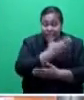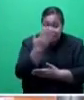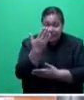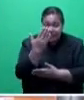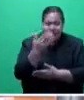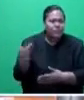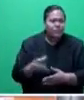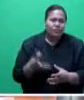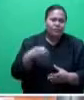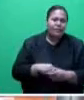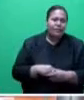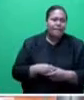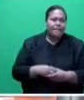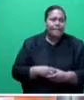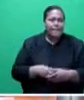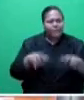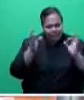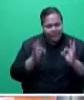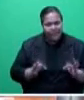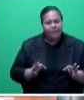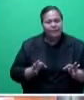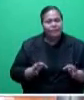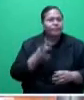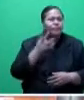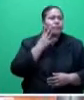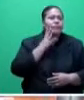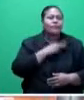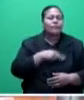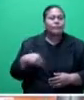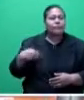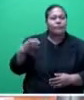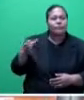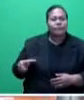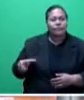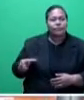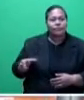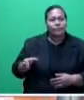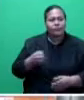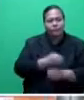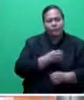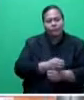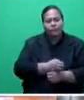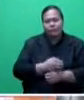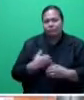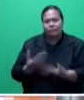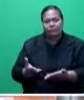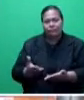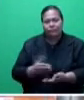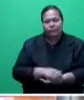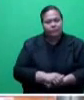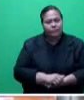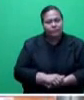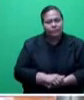back into action will be decided upon by the Minister for Employment, Mr. Speaker, Sir.